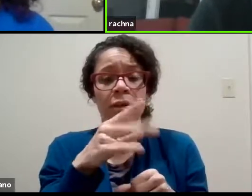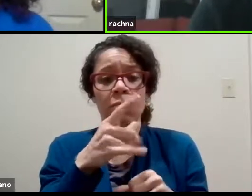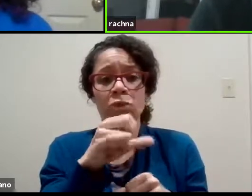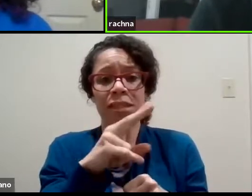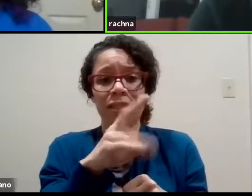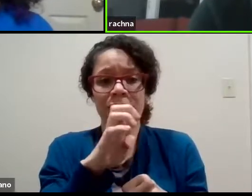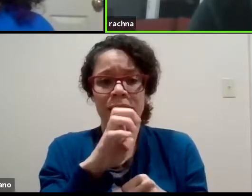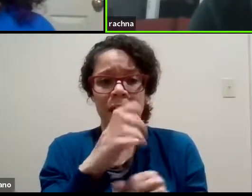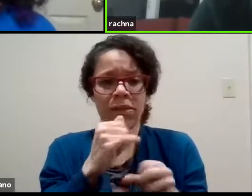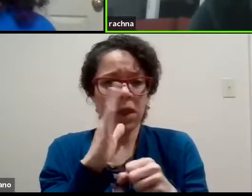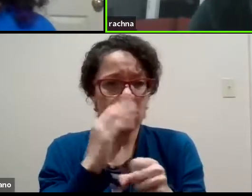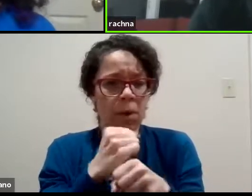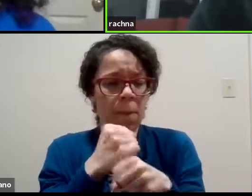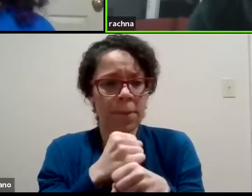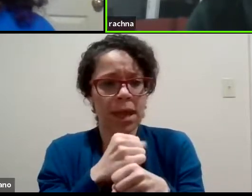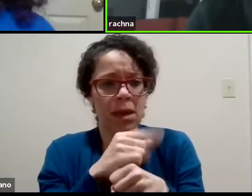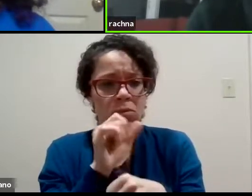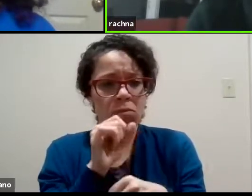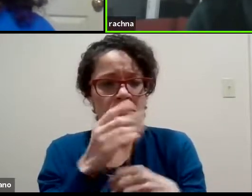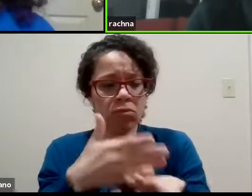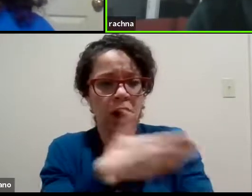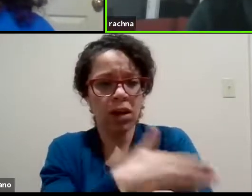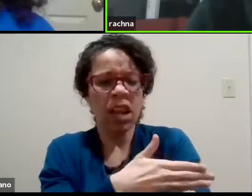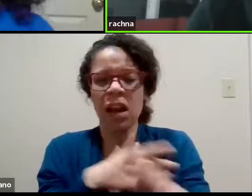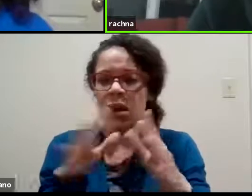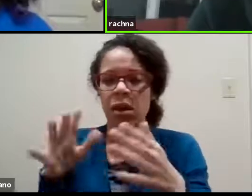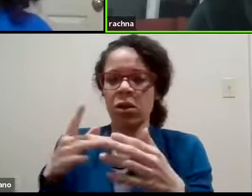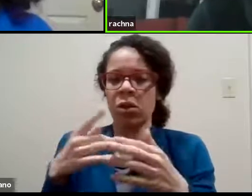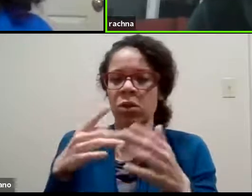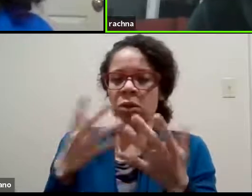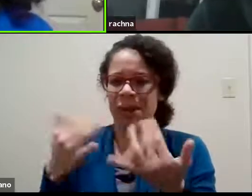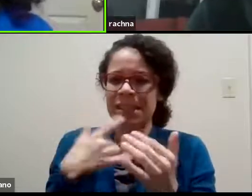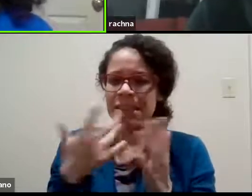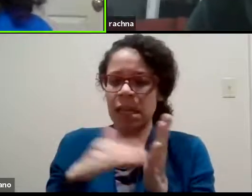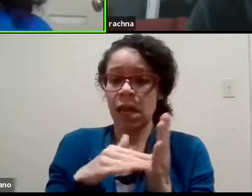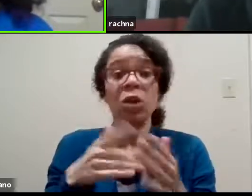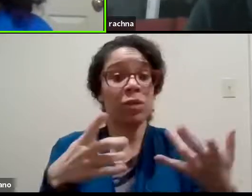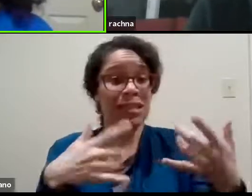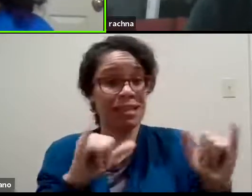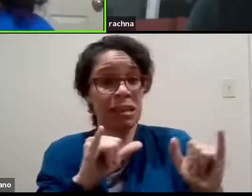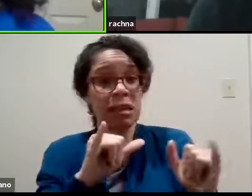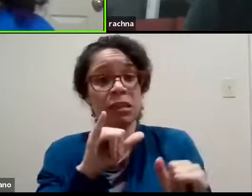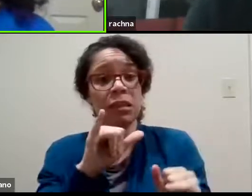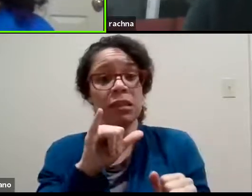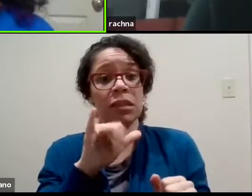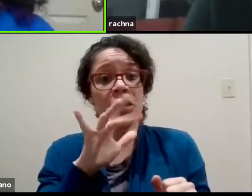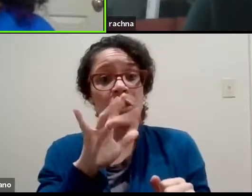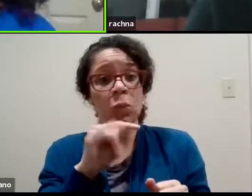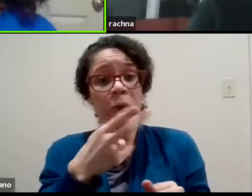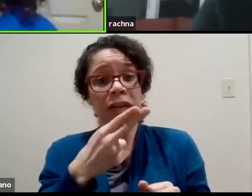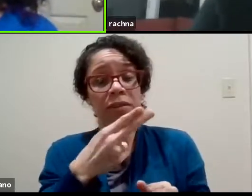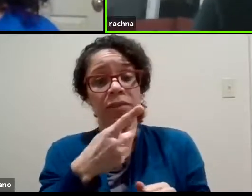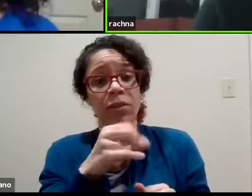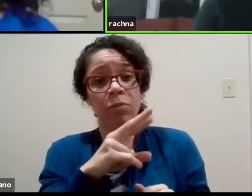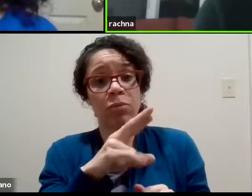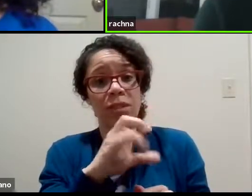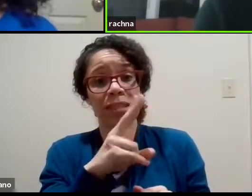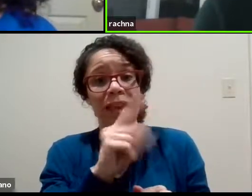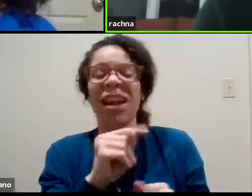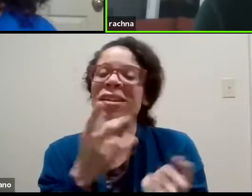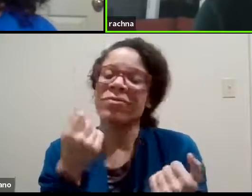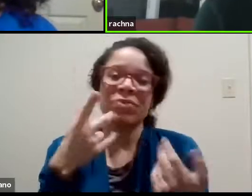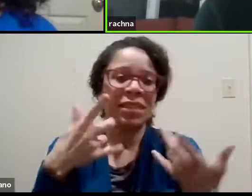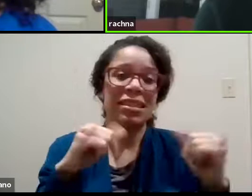So, sorry, the question is, if they're still at the 25th percentile? Yes. I mean, the 25th percentile is still